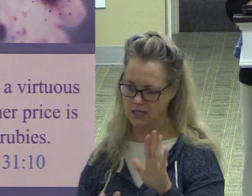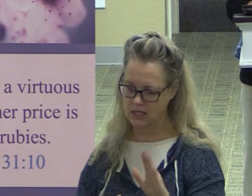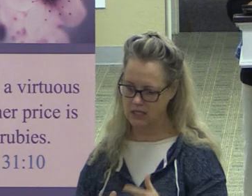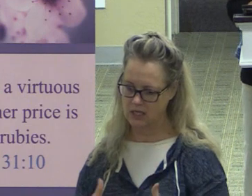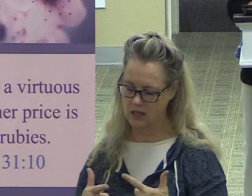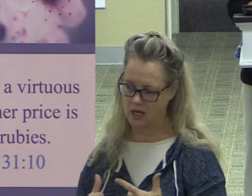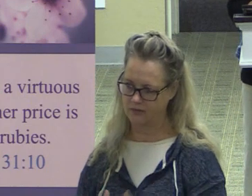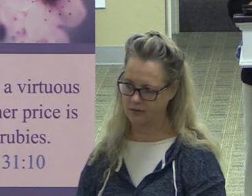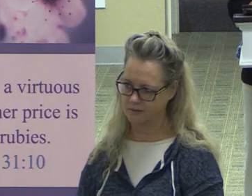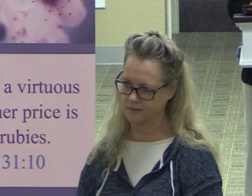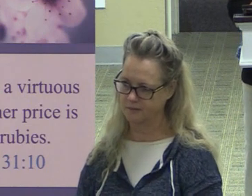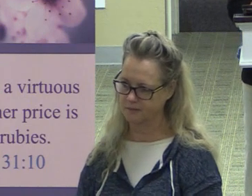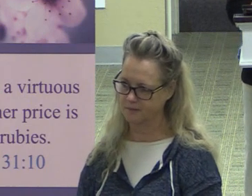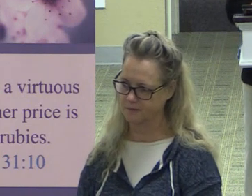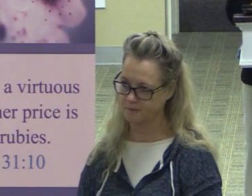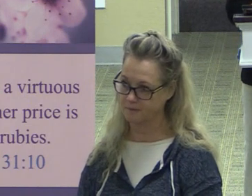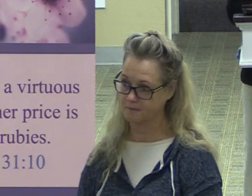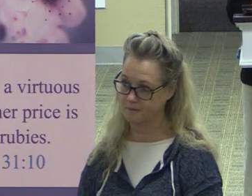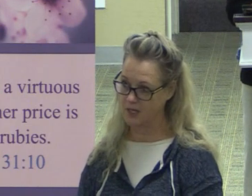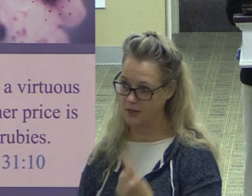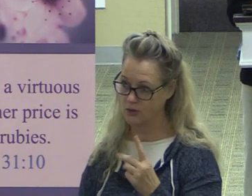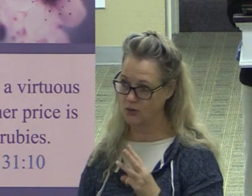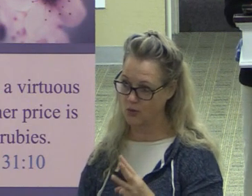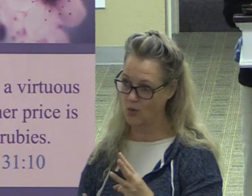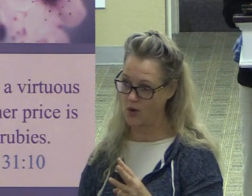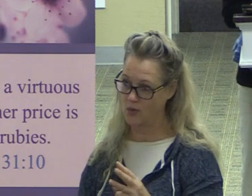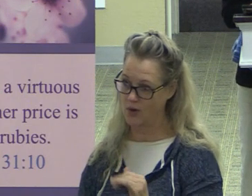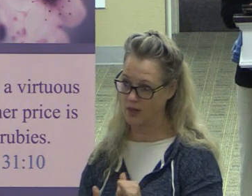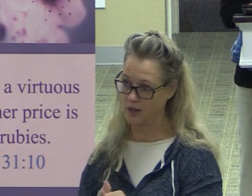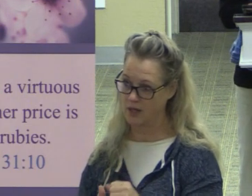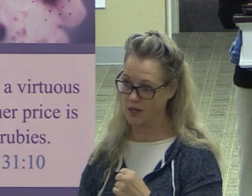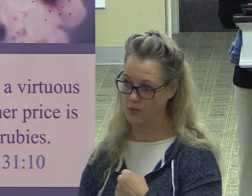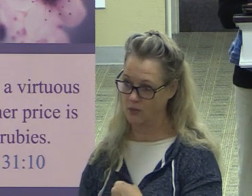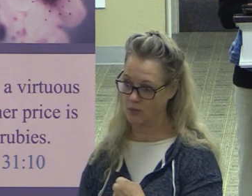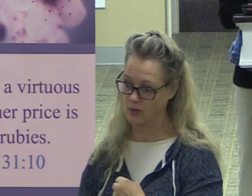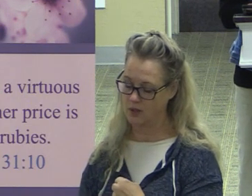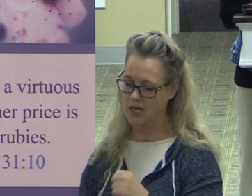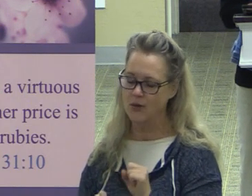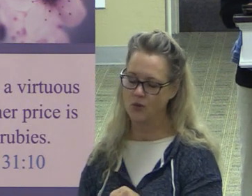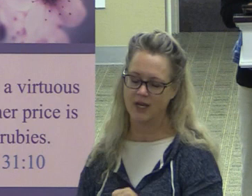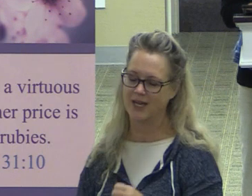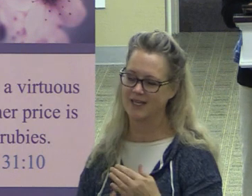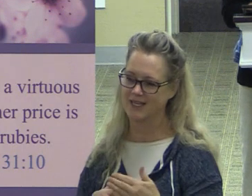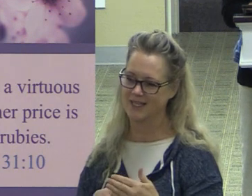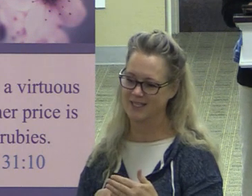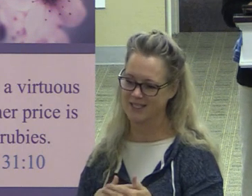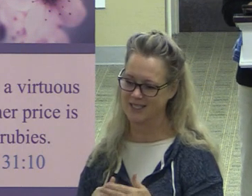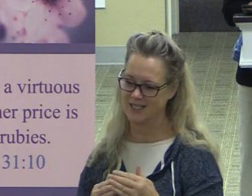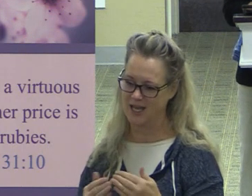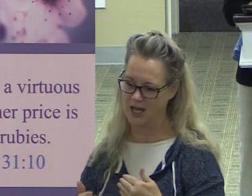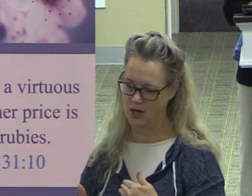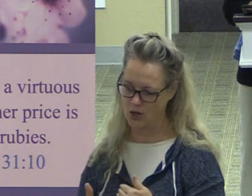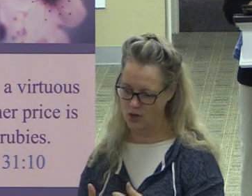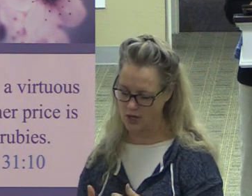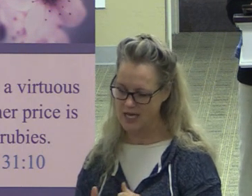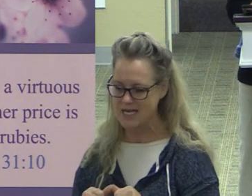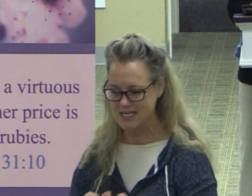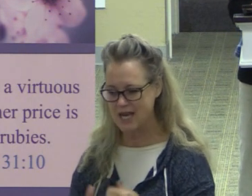This is how one way that we can always remain close to Christ. As with all